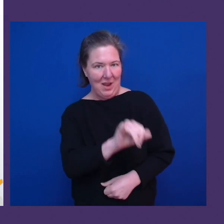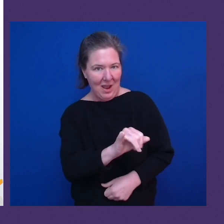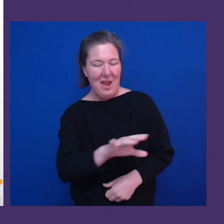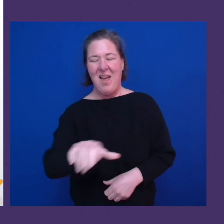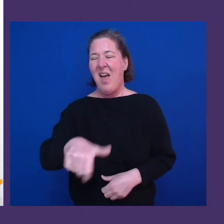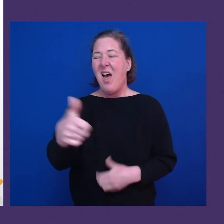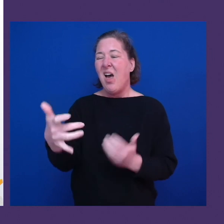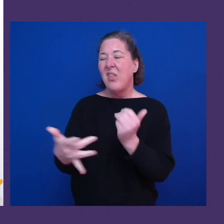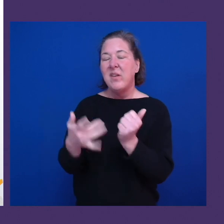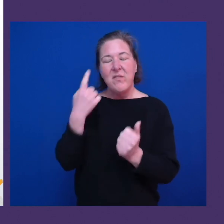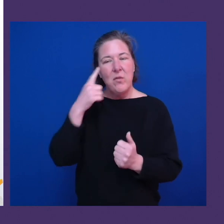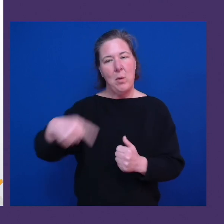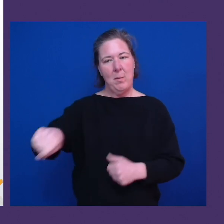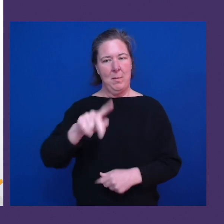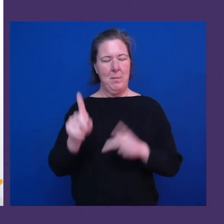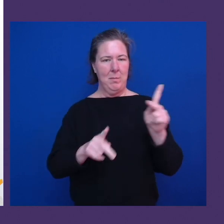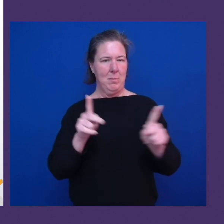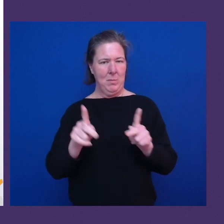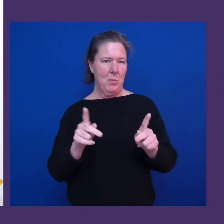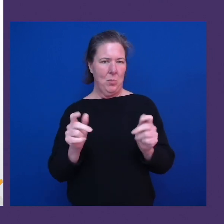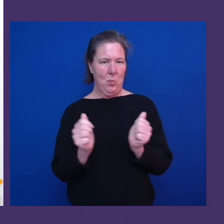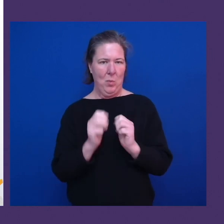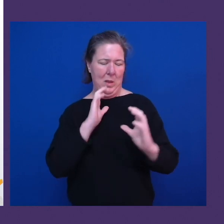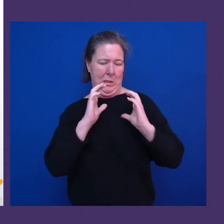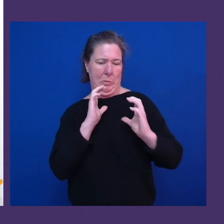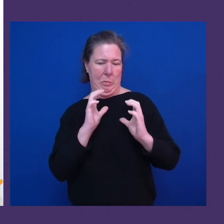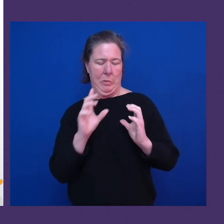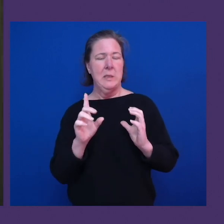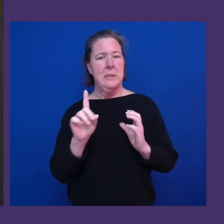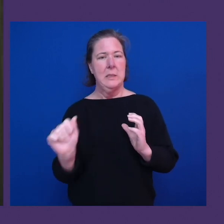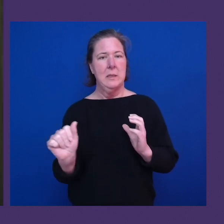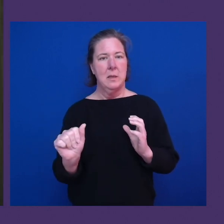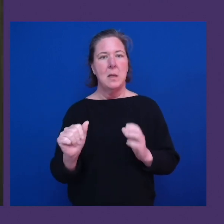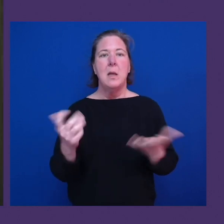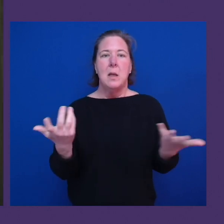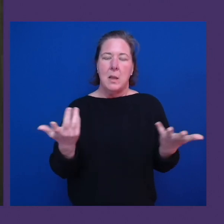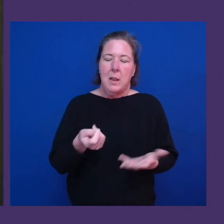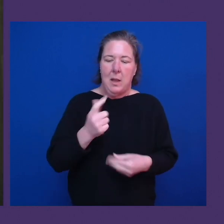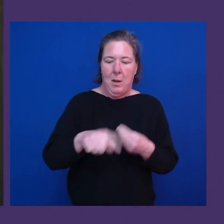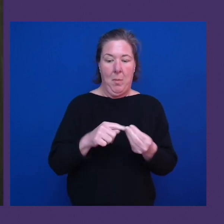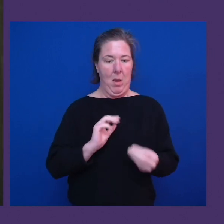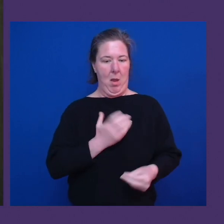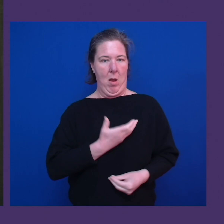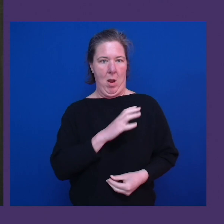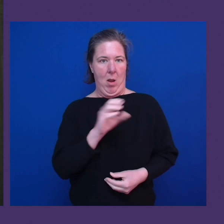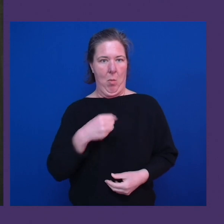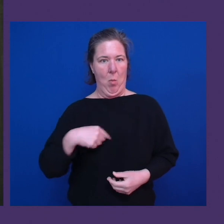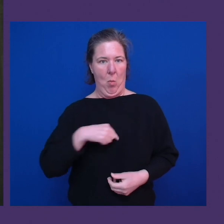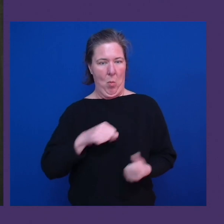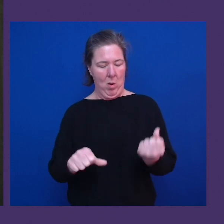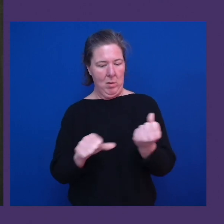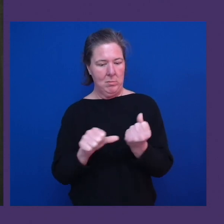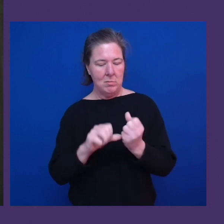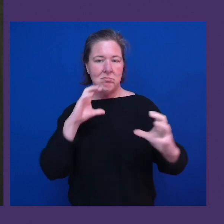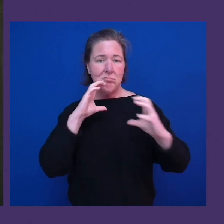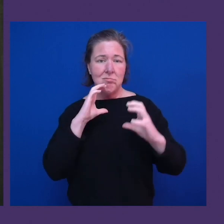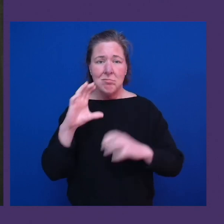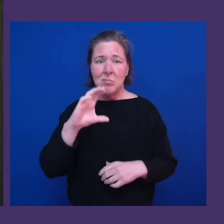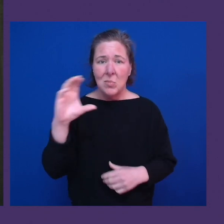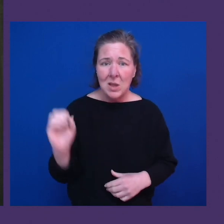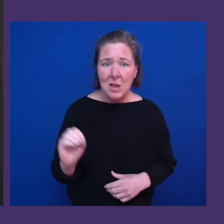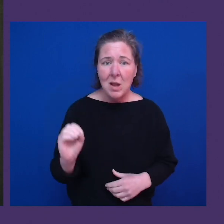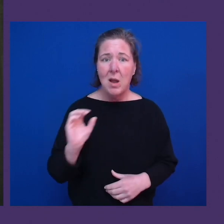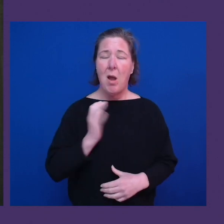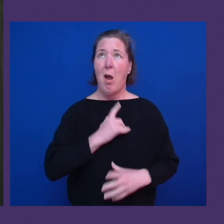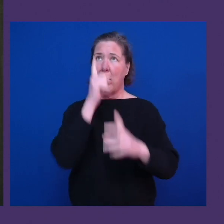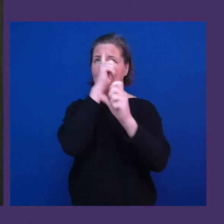communication disabilities. First, a bit about Tobii Dynavox. We're an assistive communication company, and our vision is a world